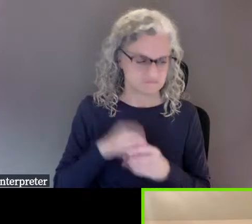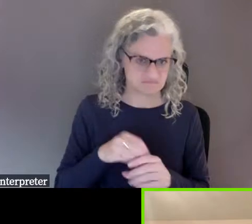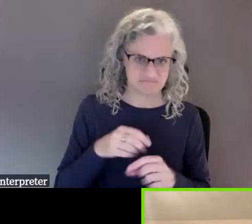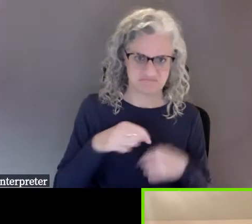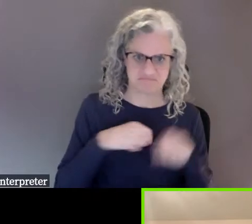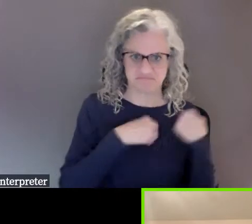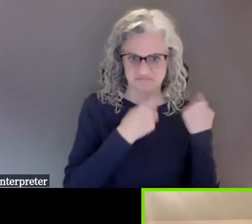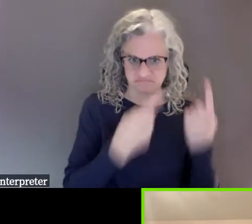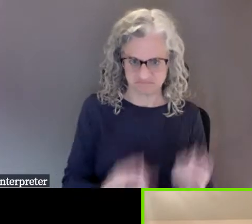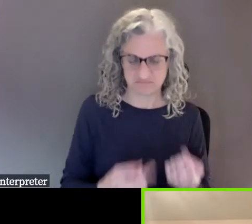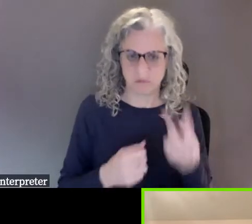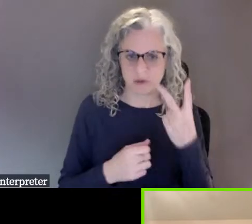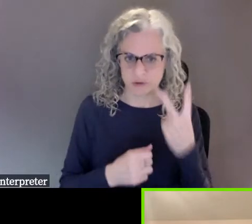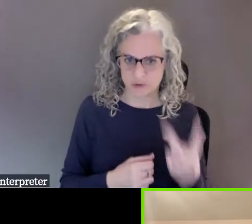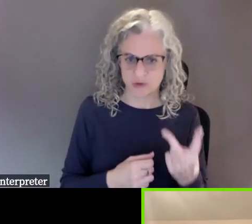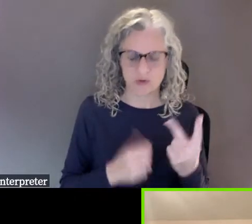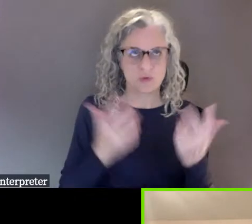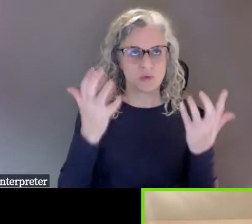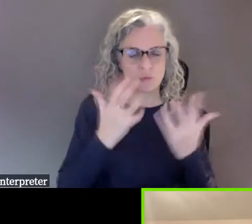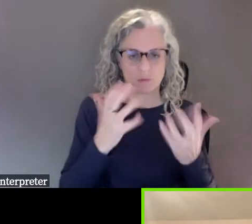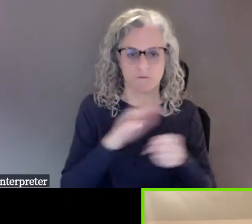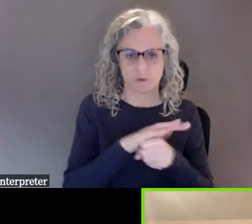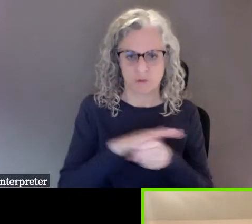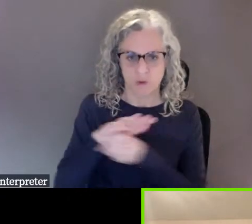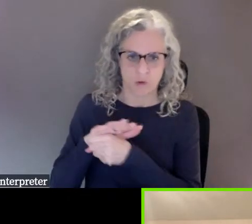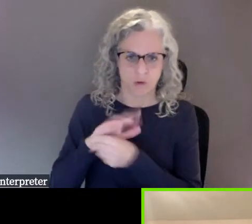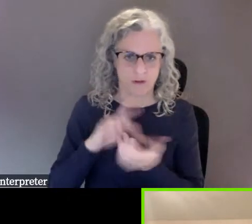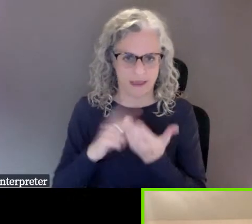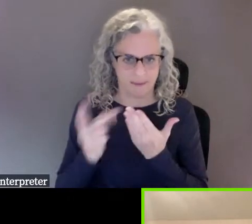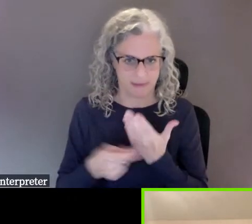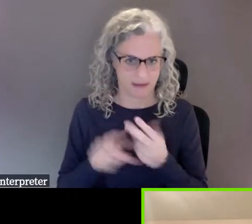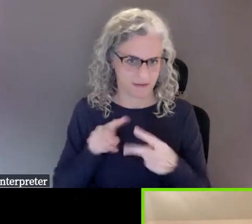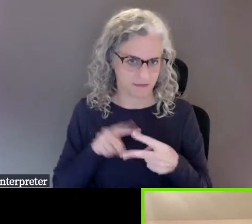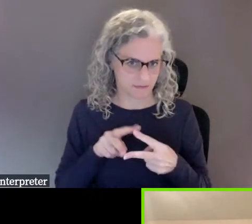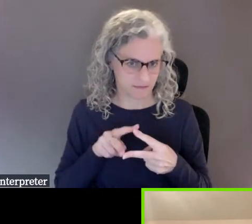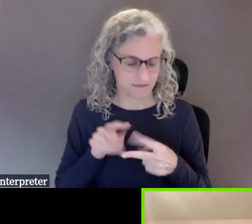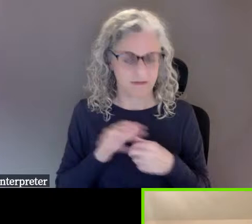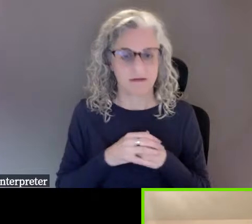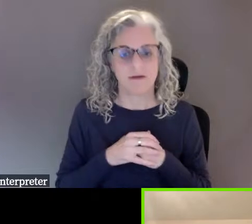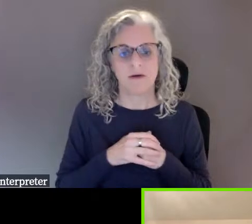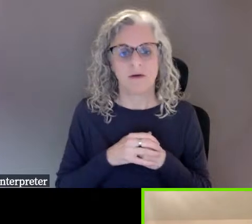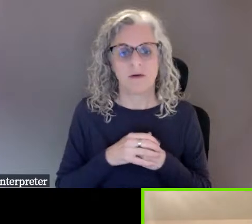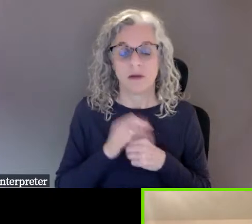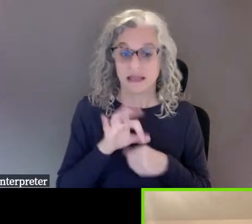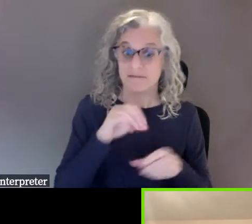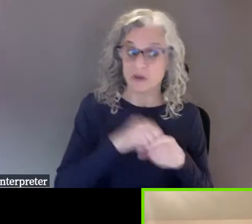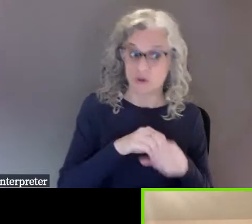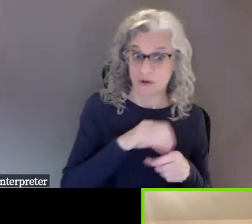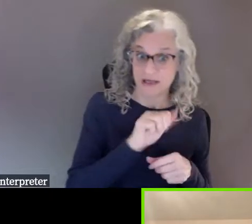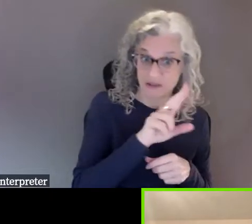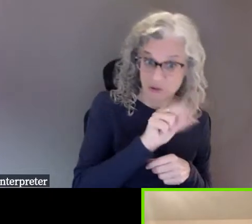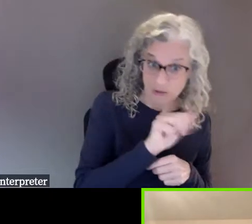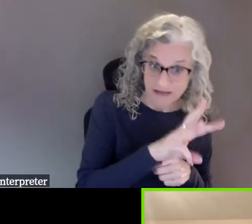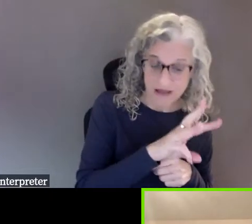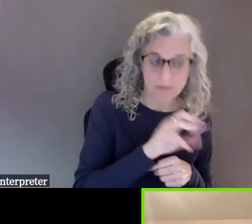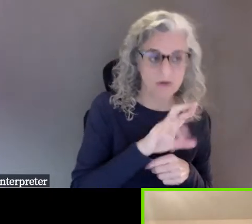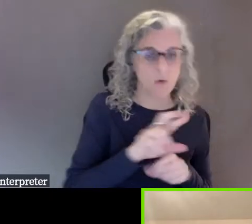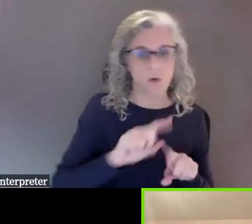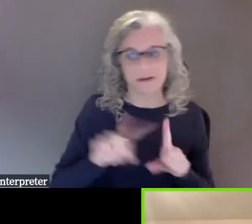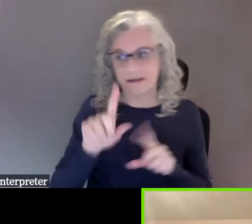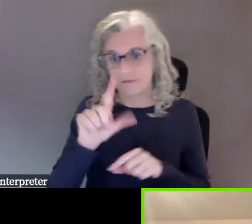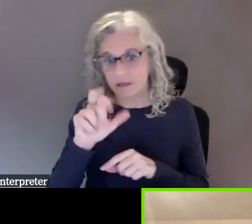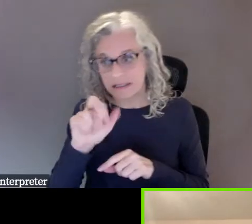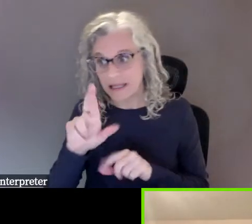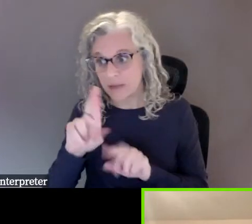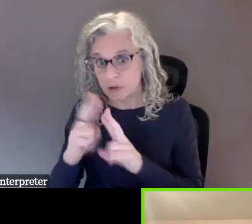of two incredible local campaigns. And so if you are in the UAW or another labor union,